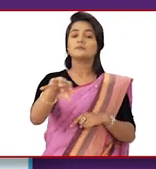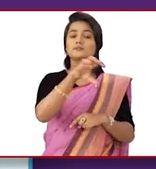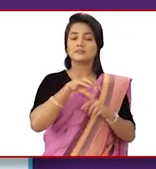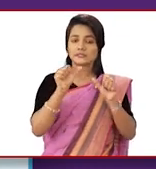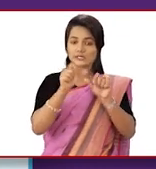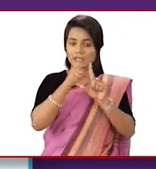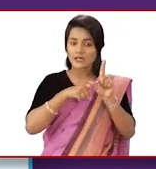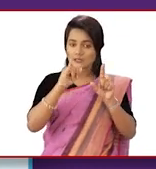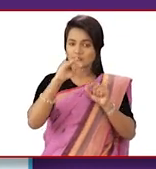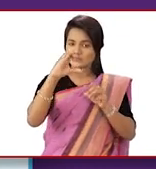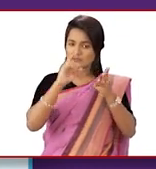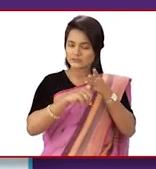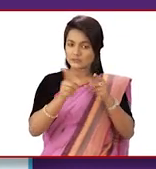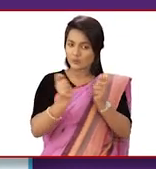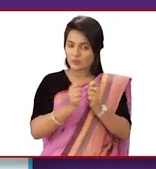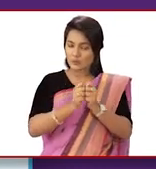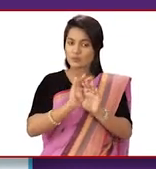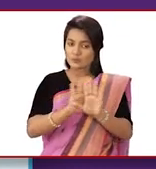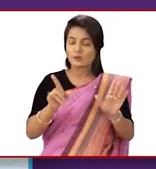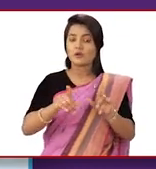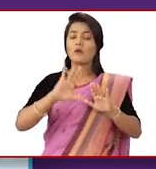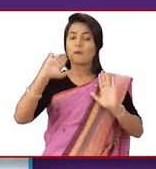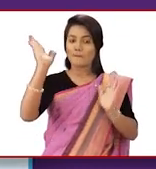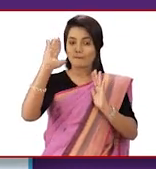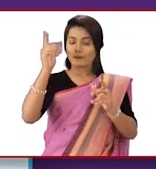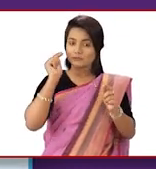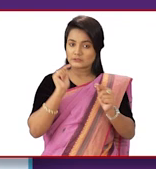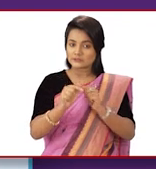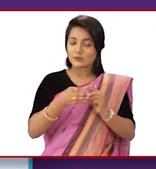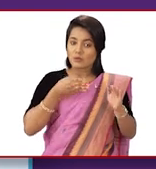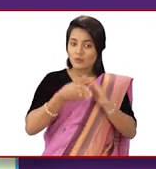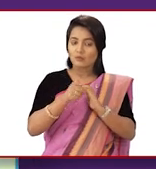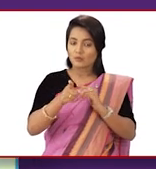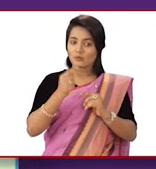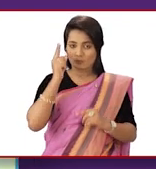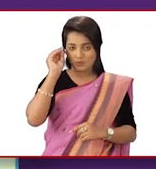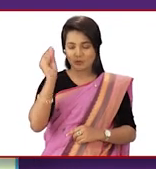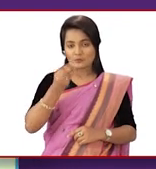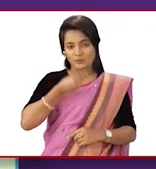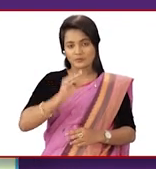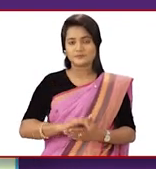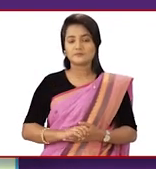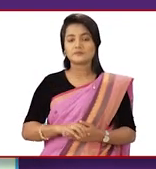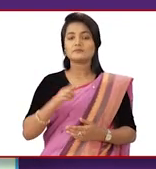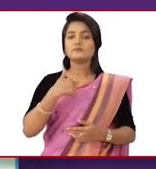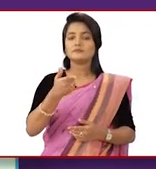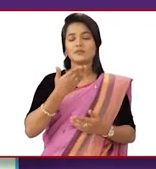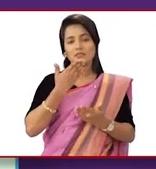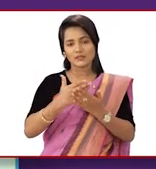can actively do to move this movement forward. Hi everyone, thank you for having me